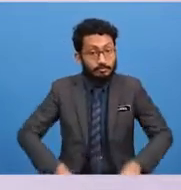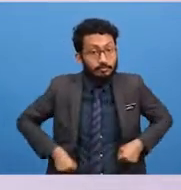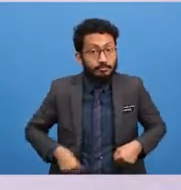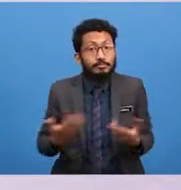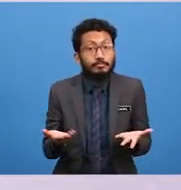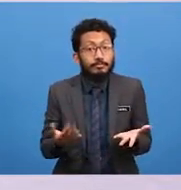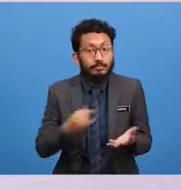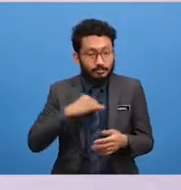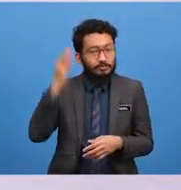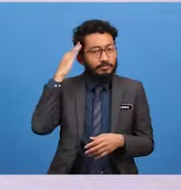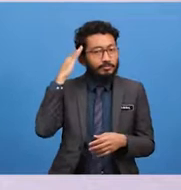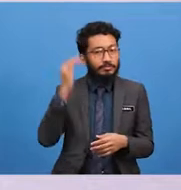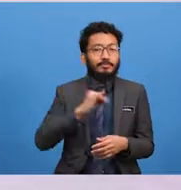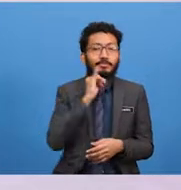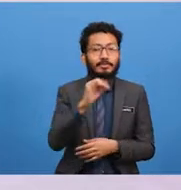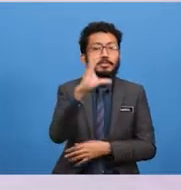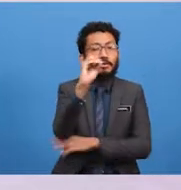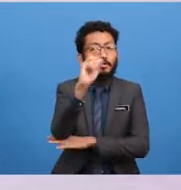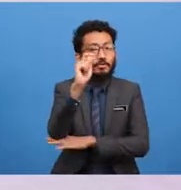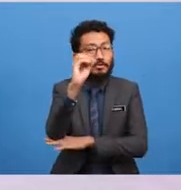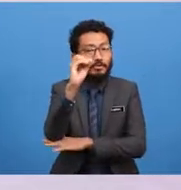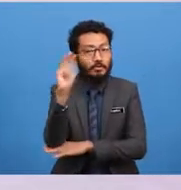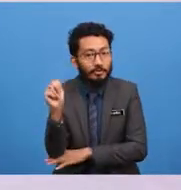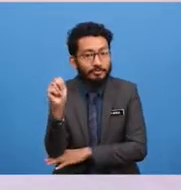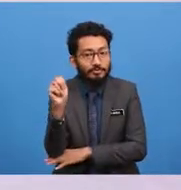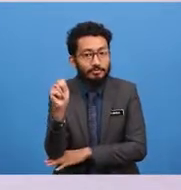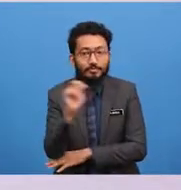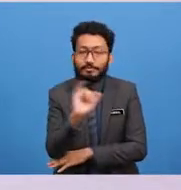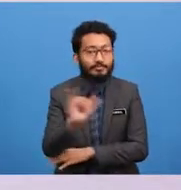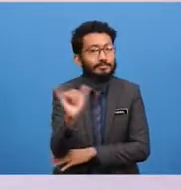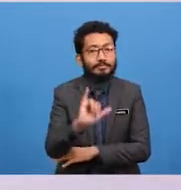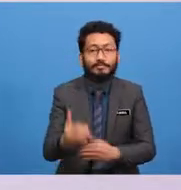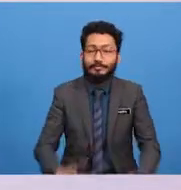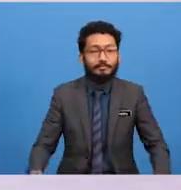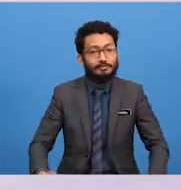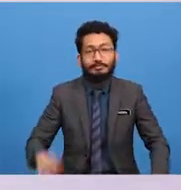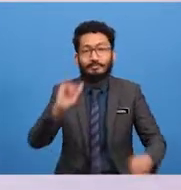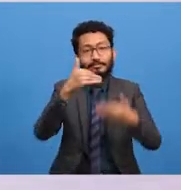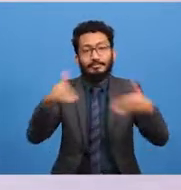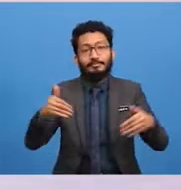it's cotton. Just like the shorts and the t-shirt.